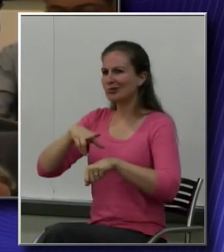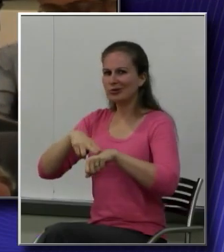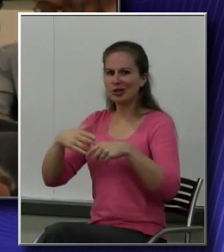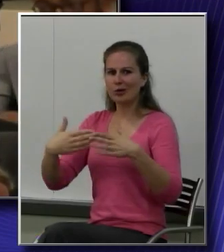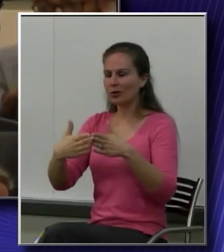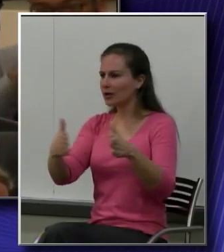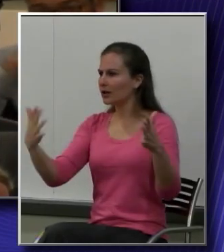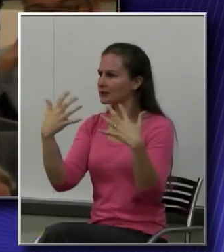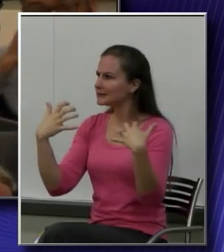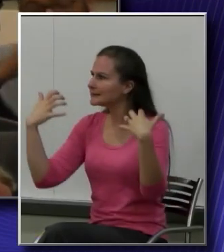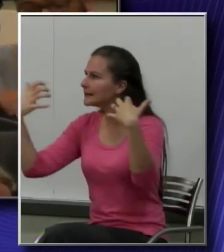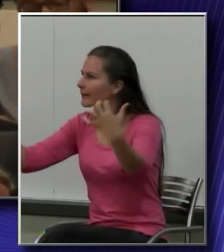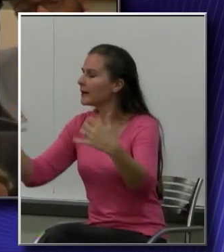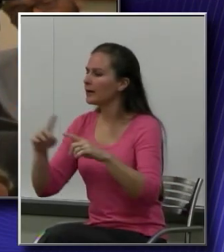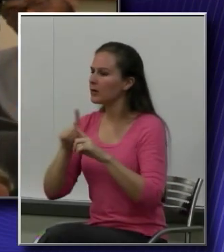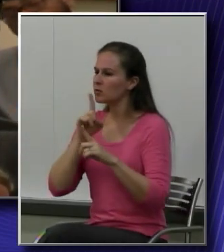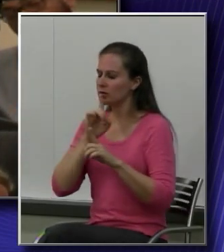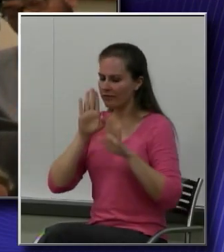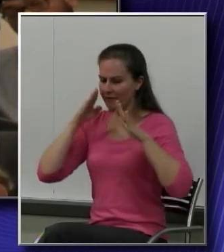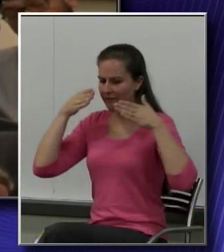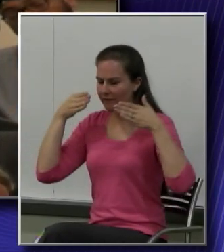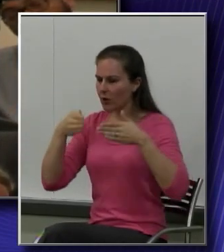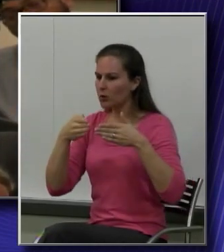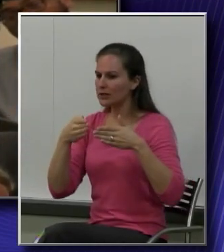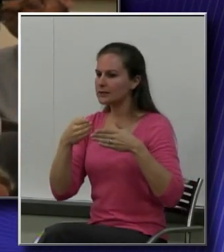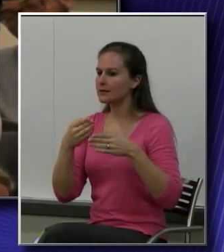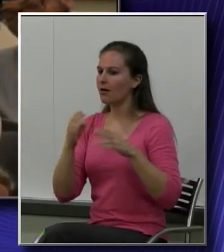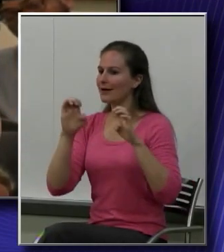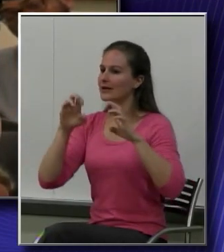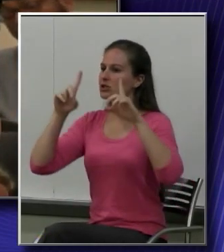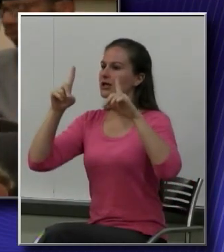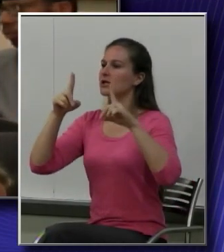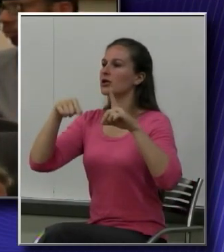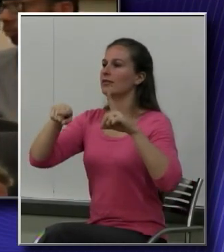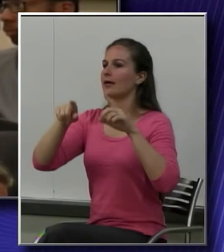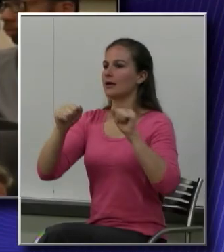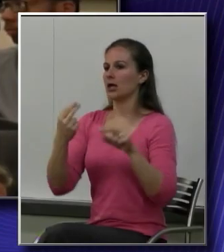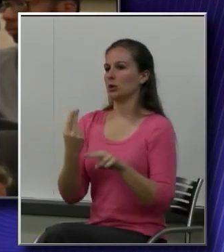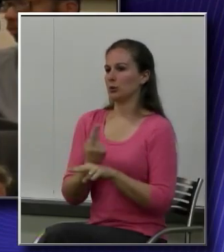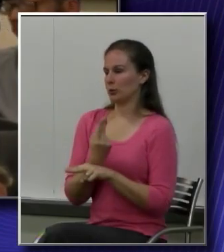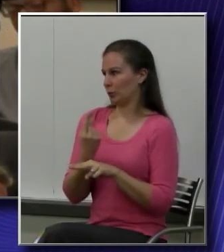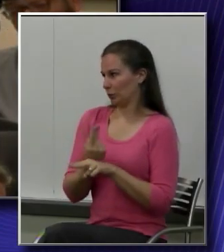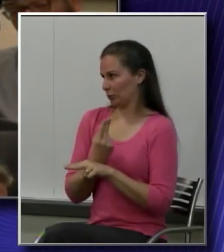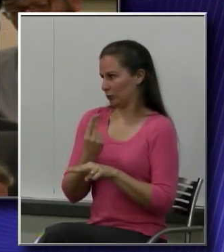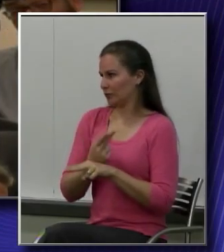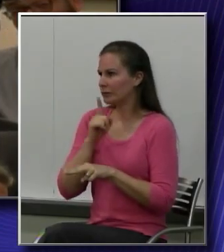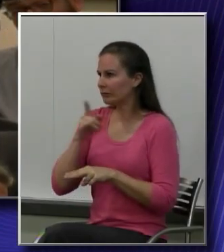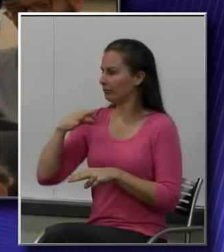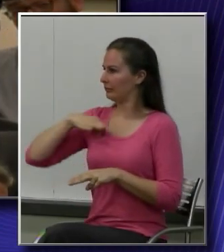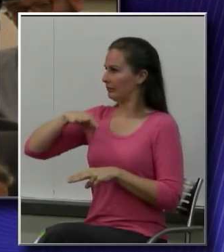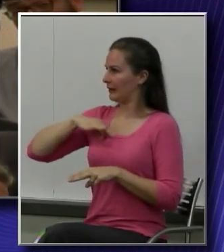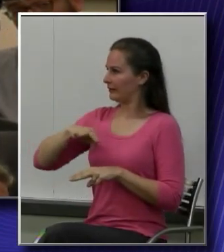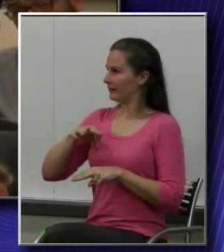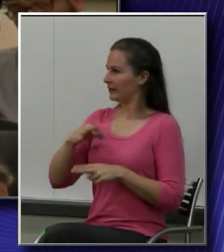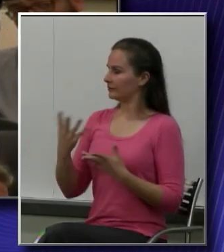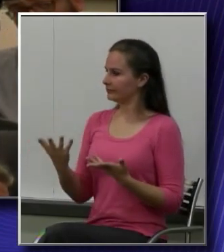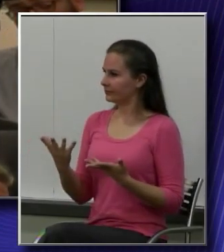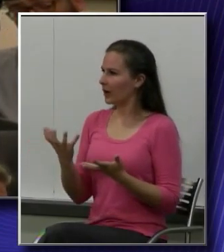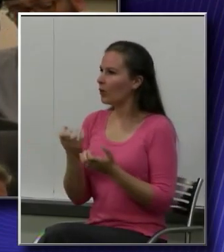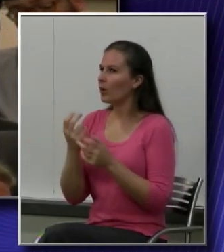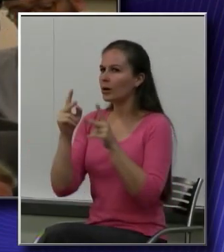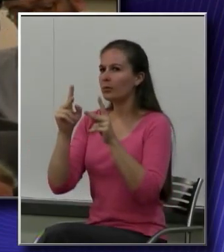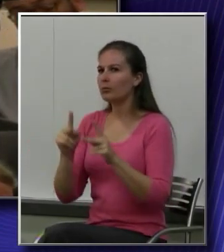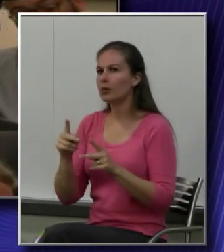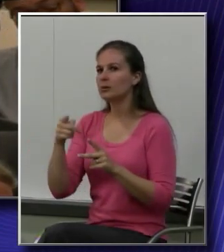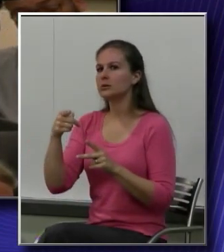who focuses on a usable education. I want someone, given the present president, I want